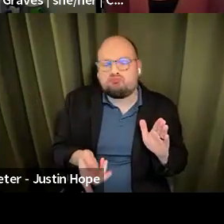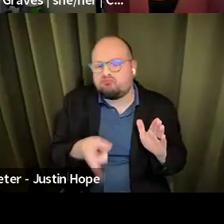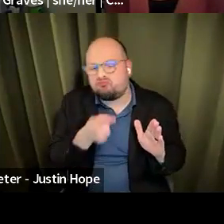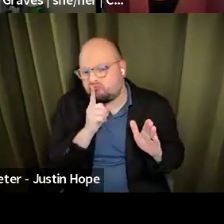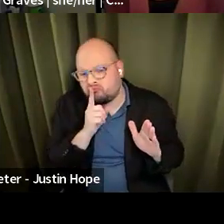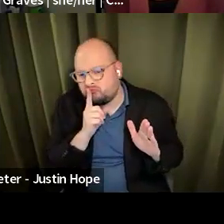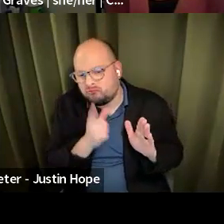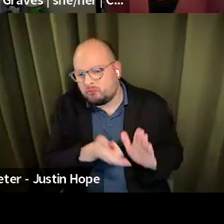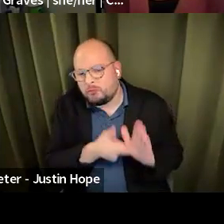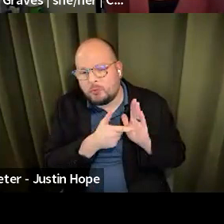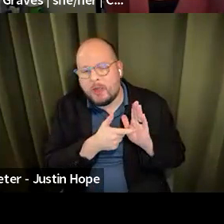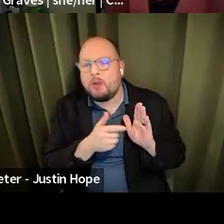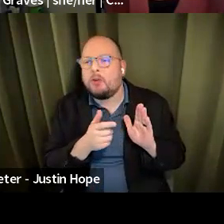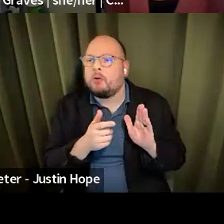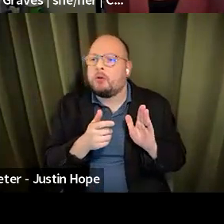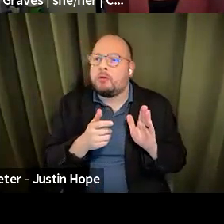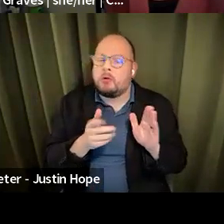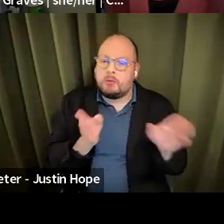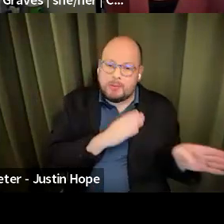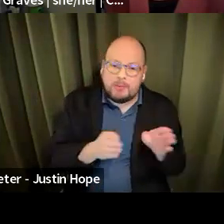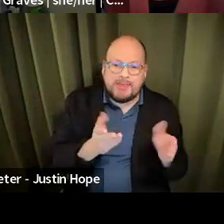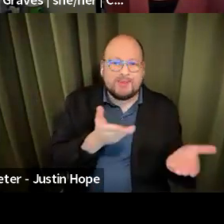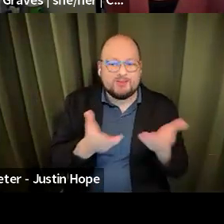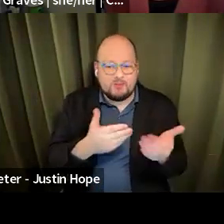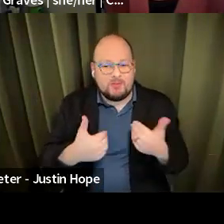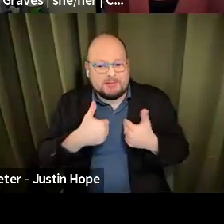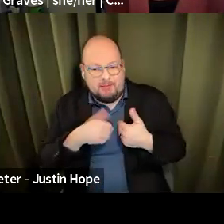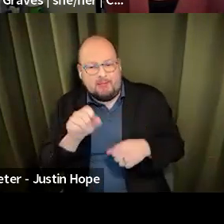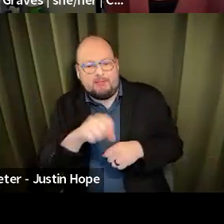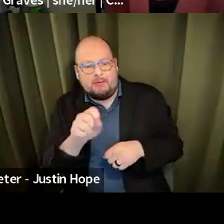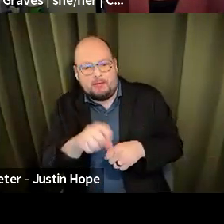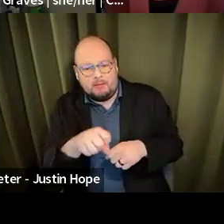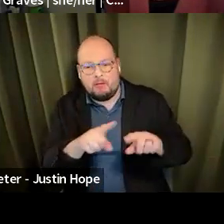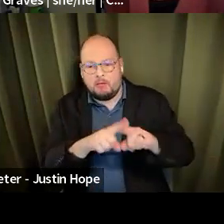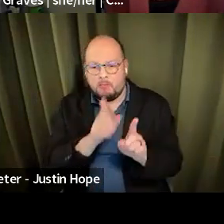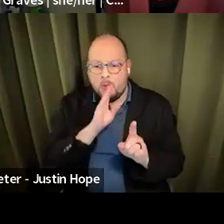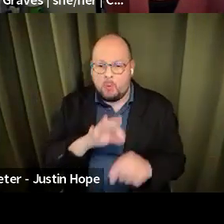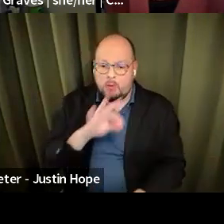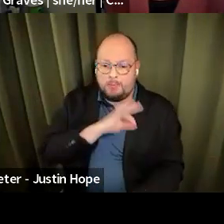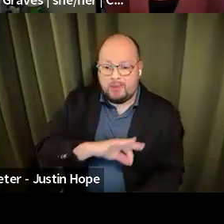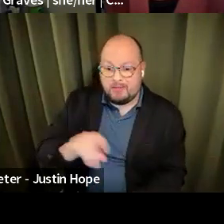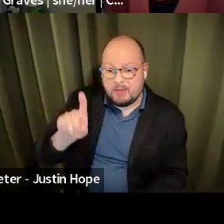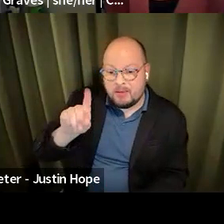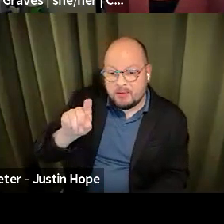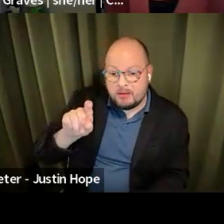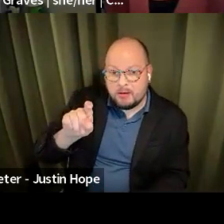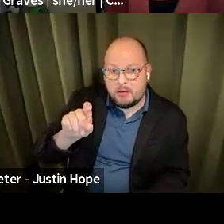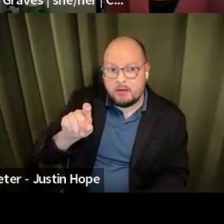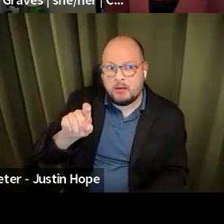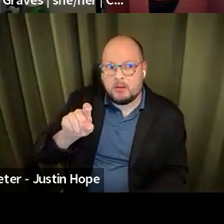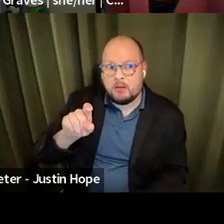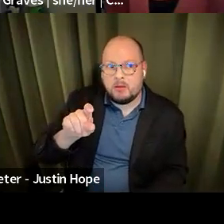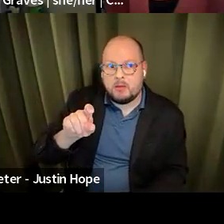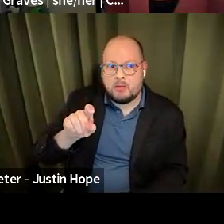that are contained in the plan. But how would it benefit you, and how could it perhaps